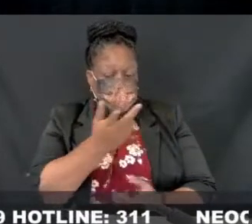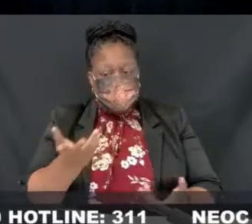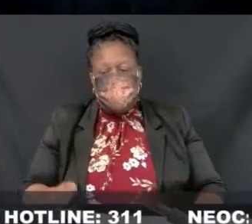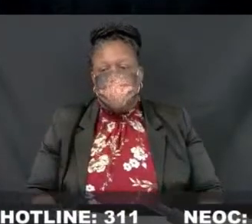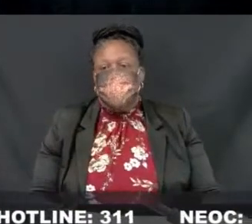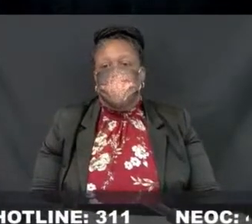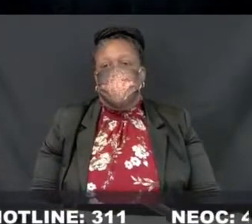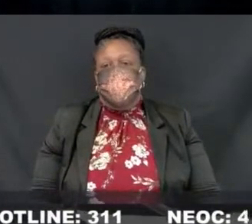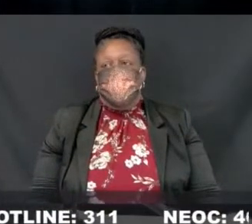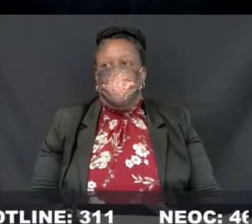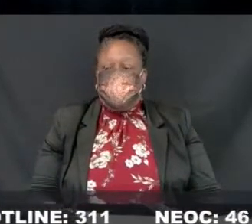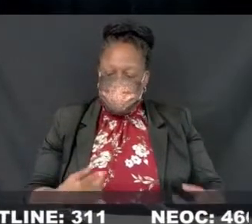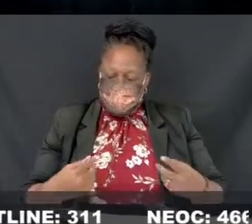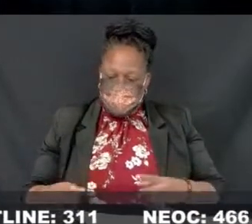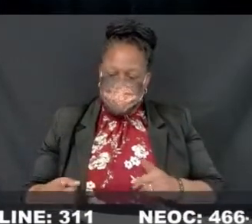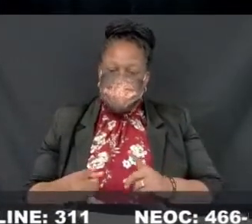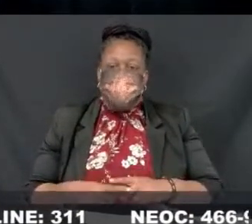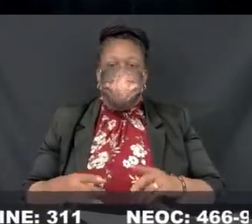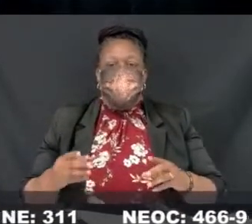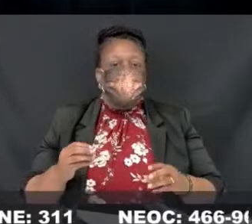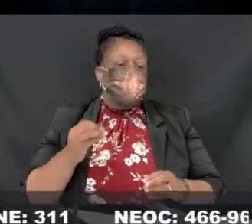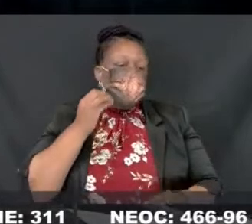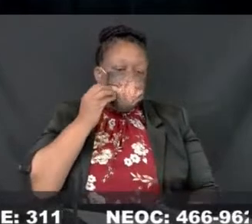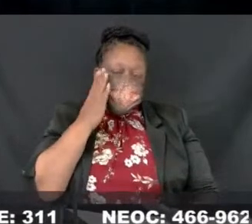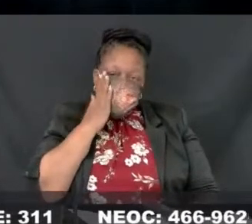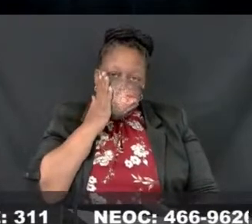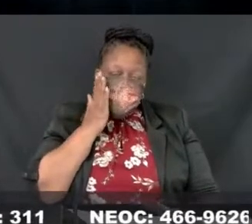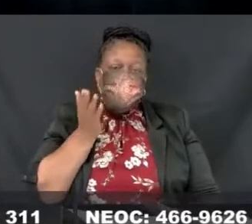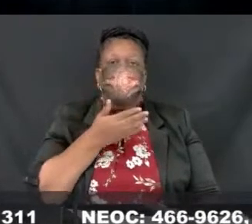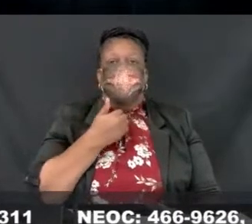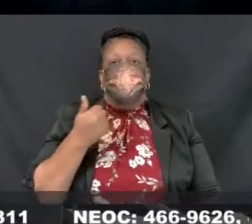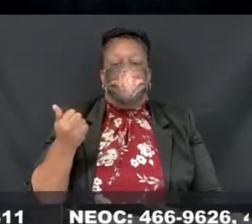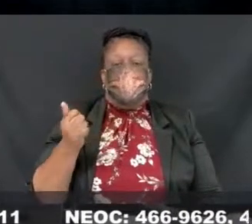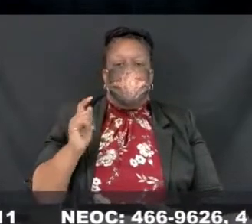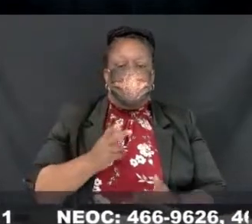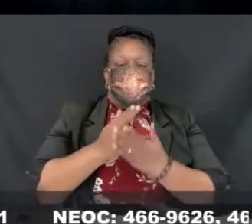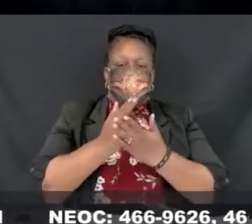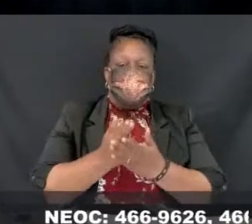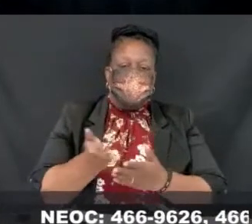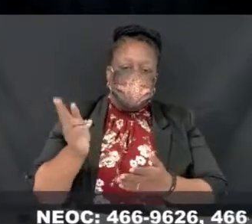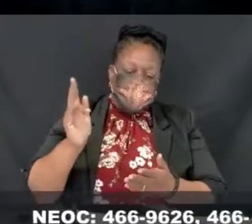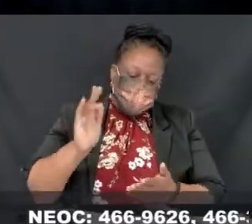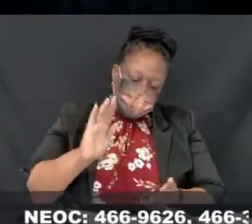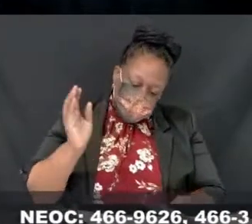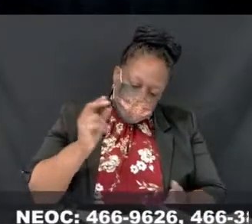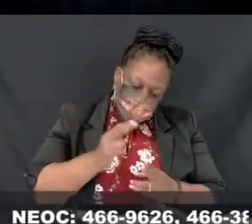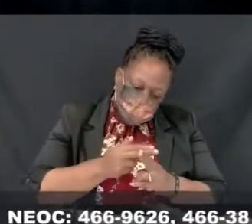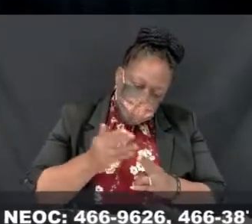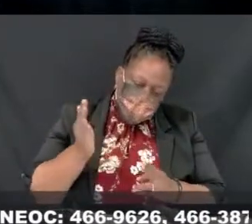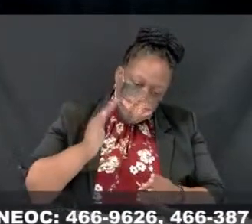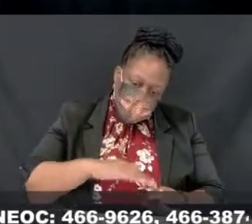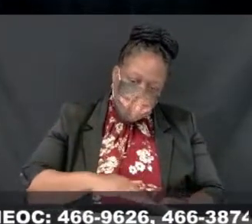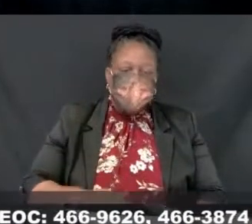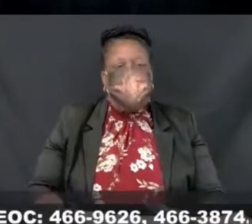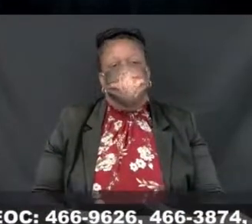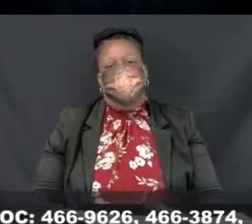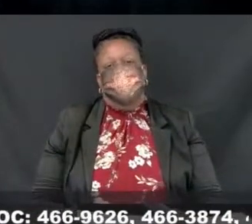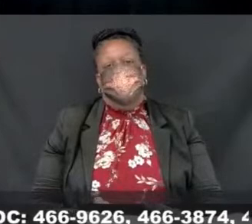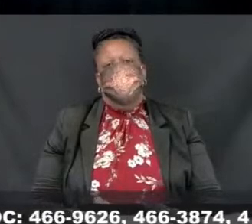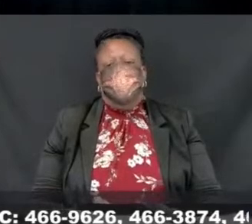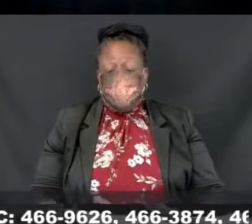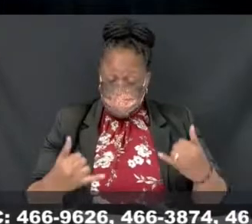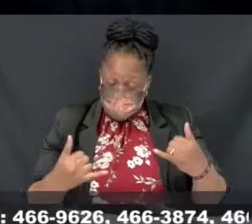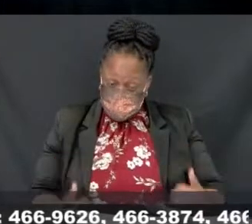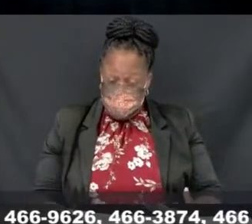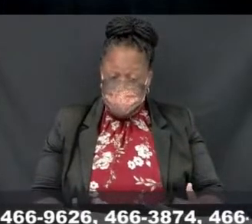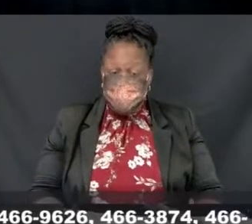restrictions, but eventually everybody warmed up to it, everybody understood, and today we have a resilient tourism product here in